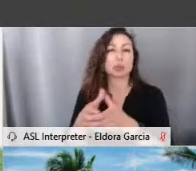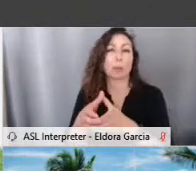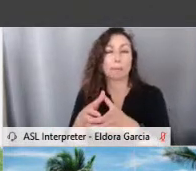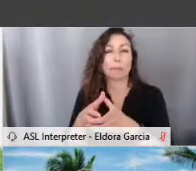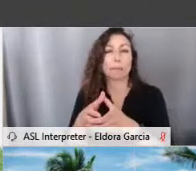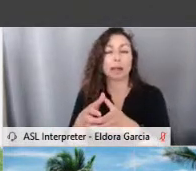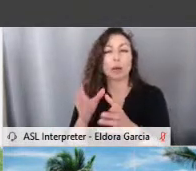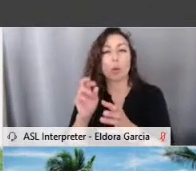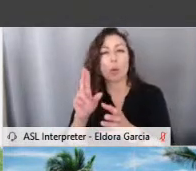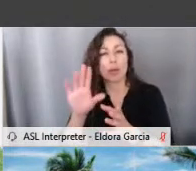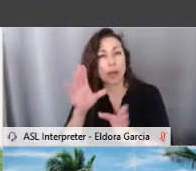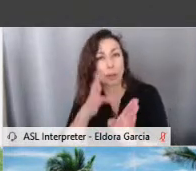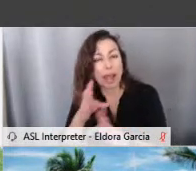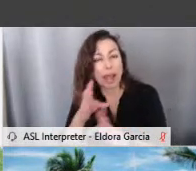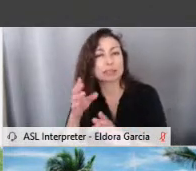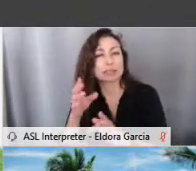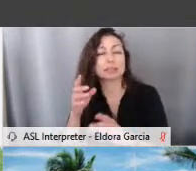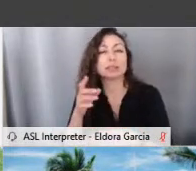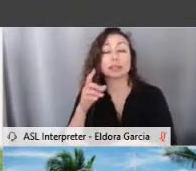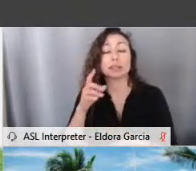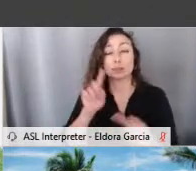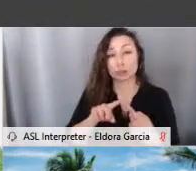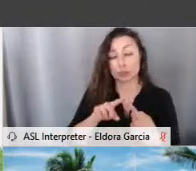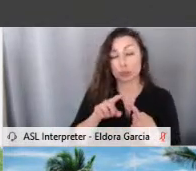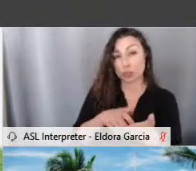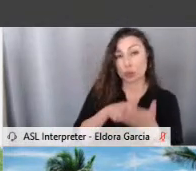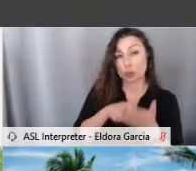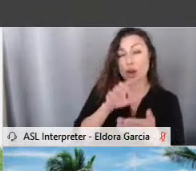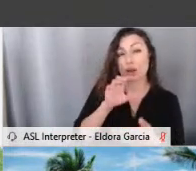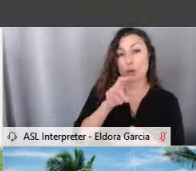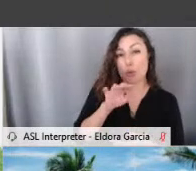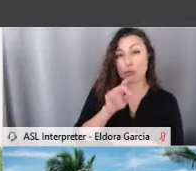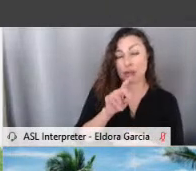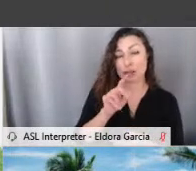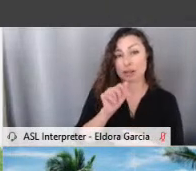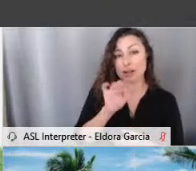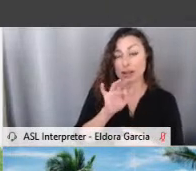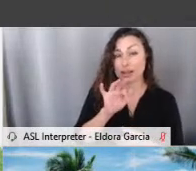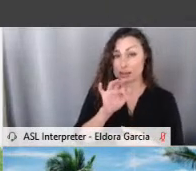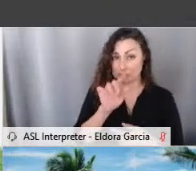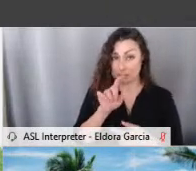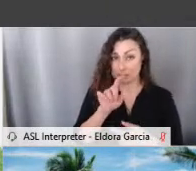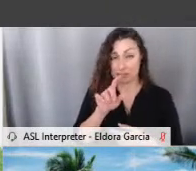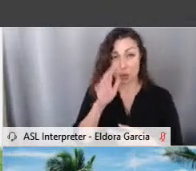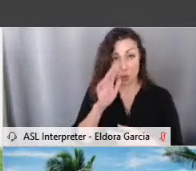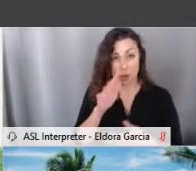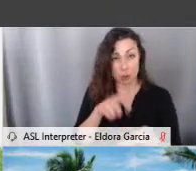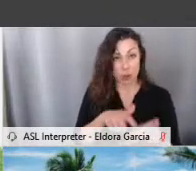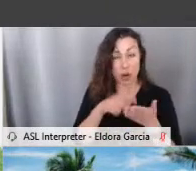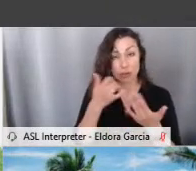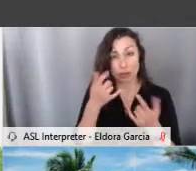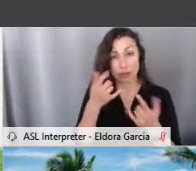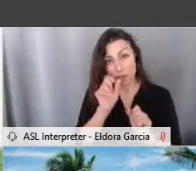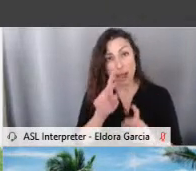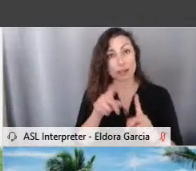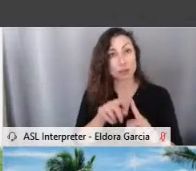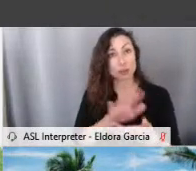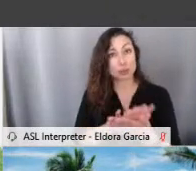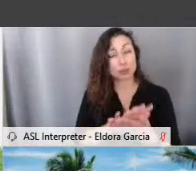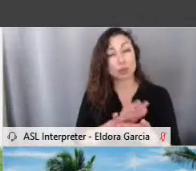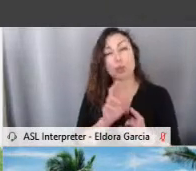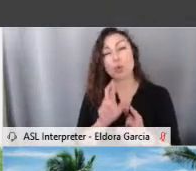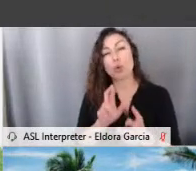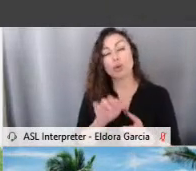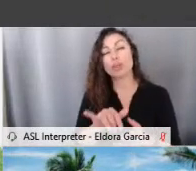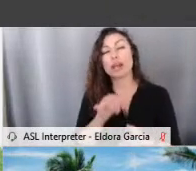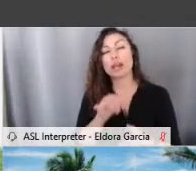are no plans to require a COVID vaccine for return to school. So hopefully that won't